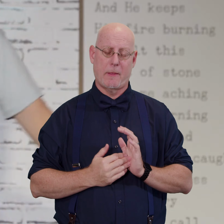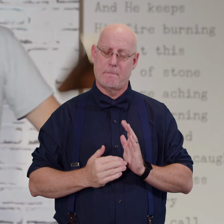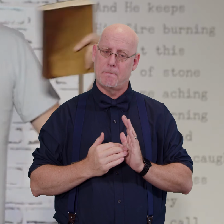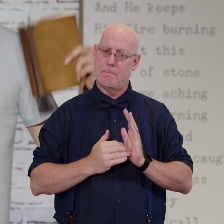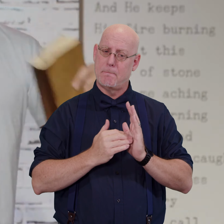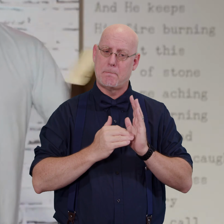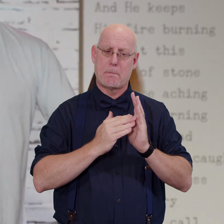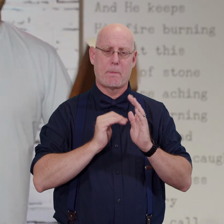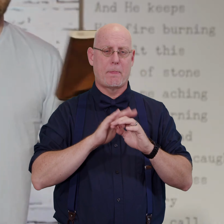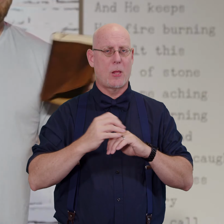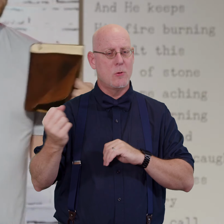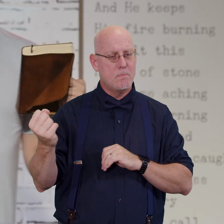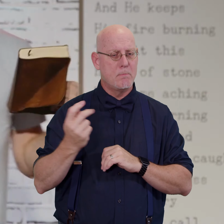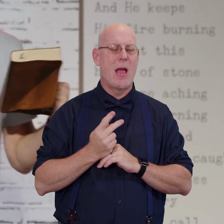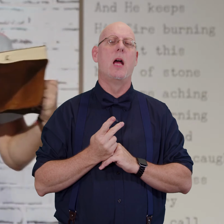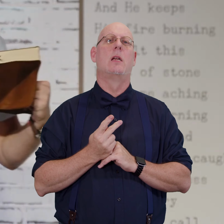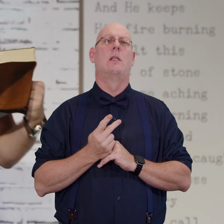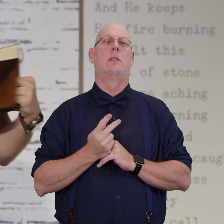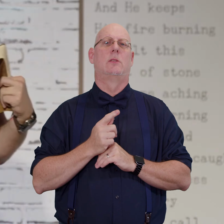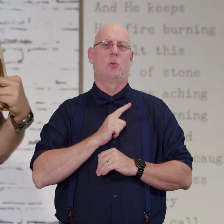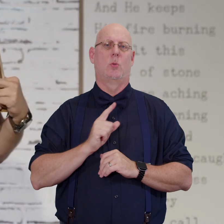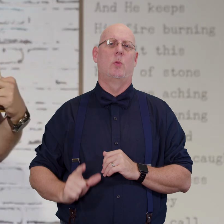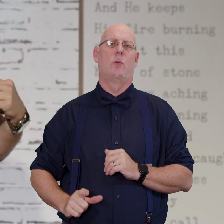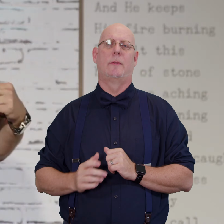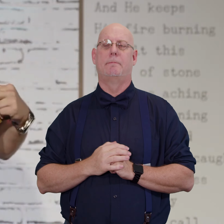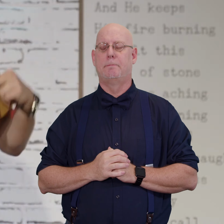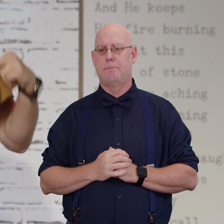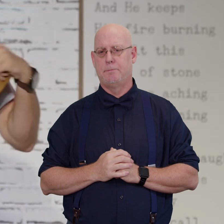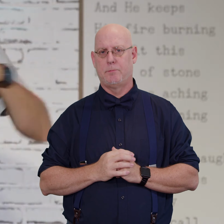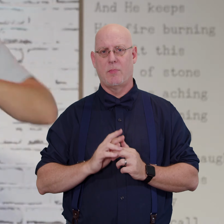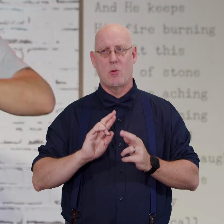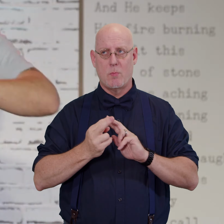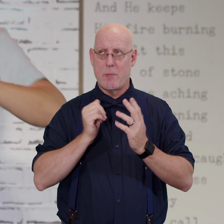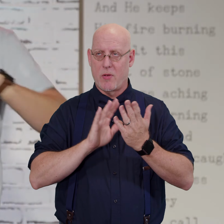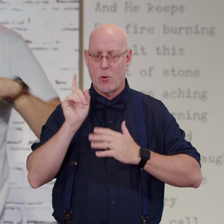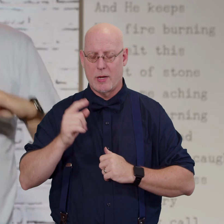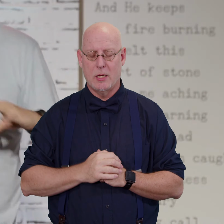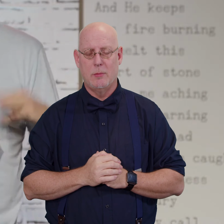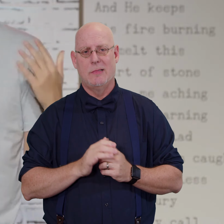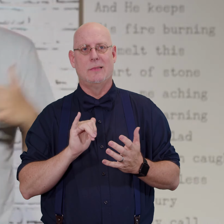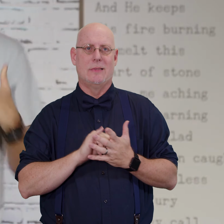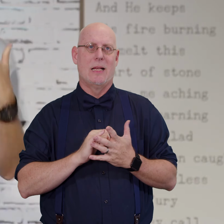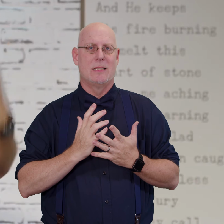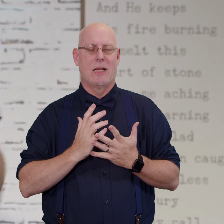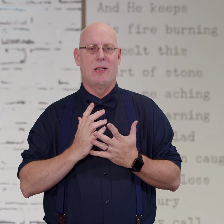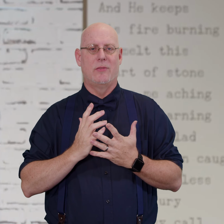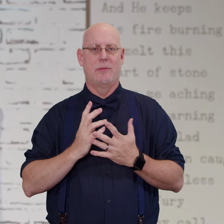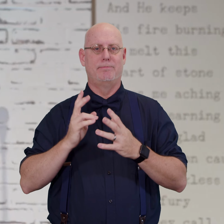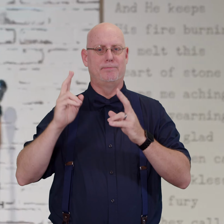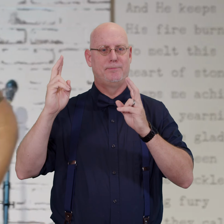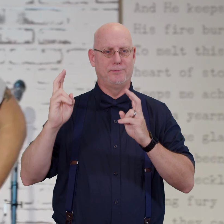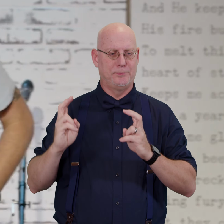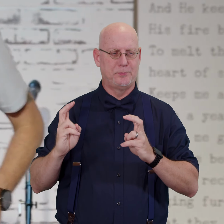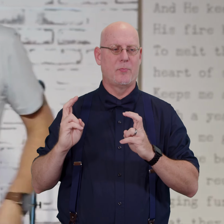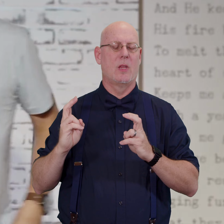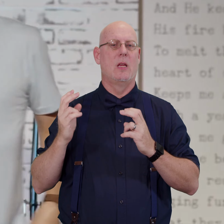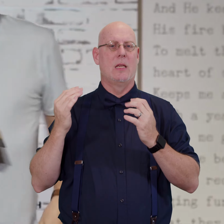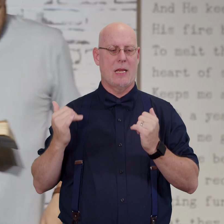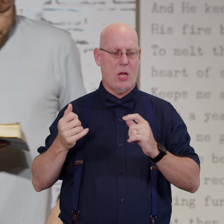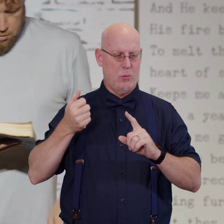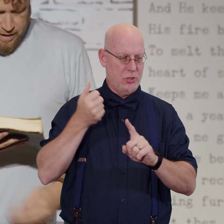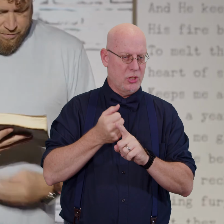and again, call you back to the Lord, to repent before him. So that has kind of been the refrain. And